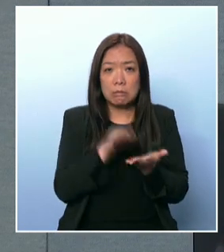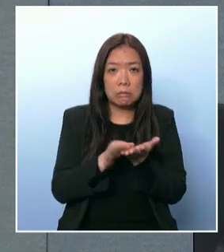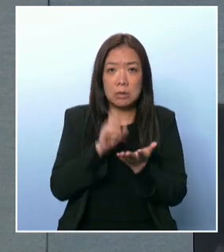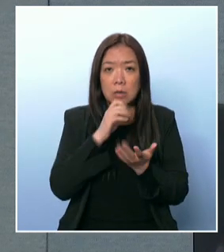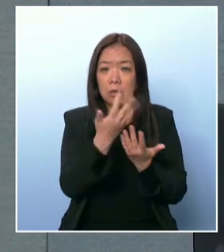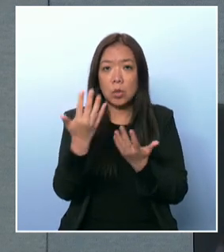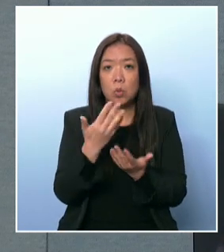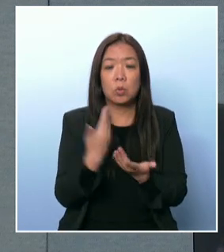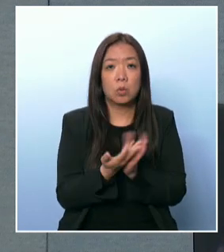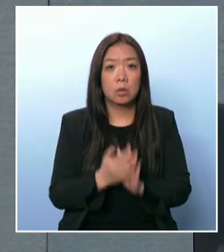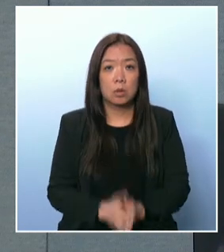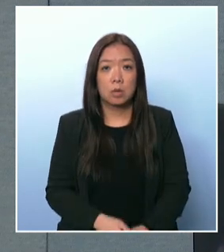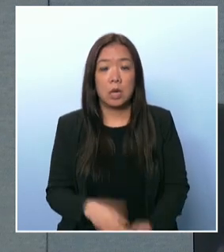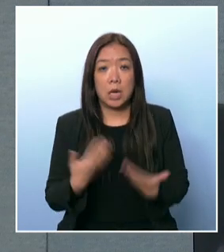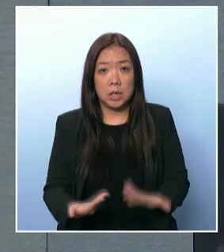on.